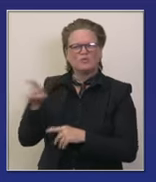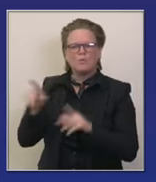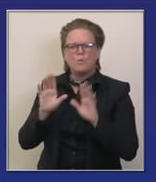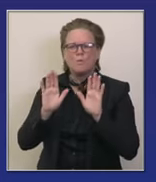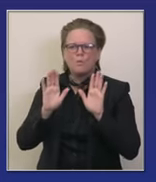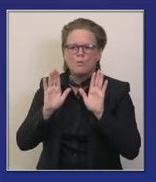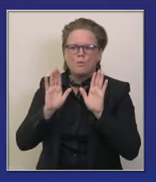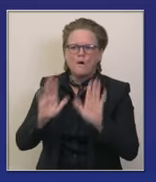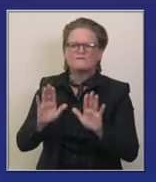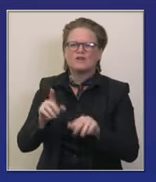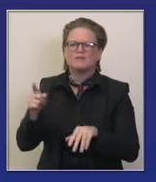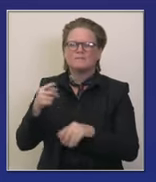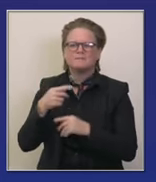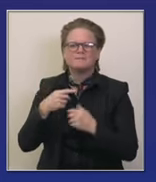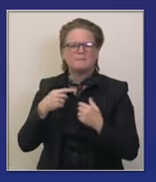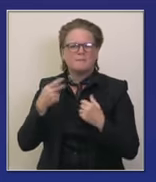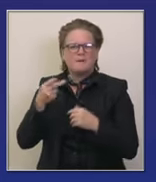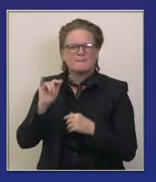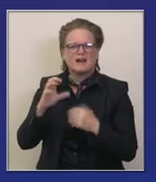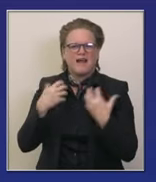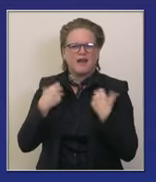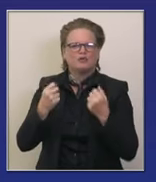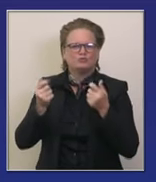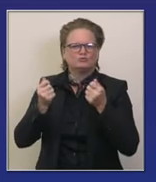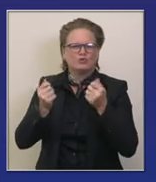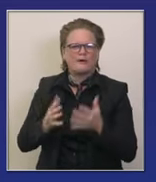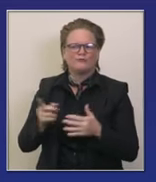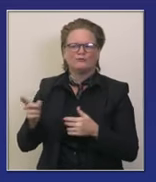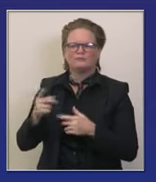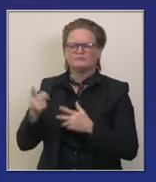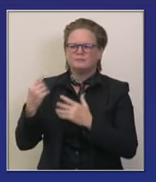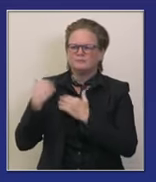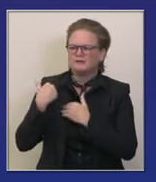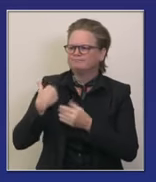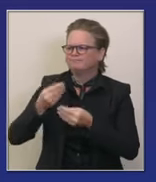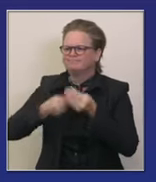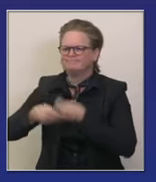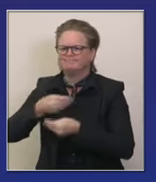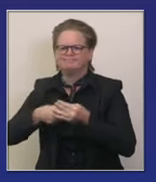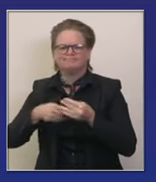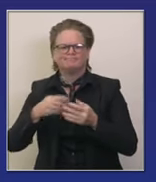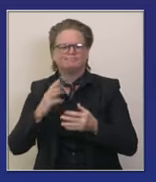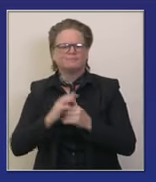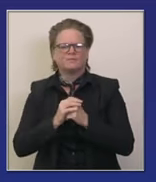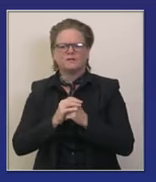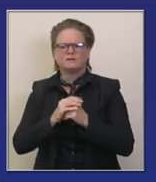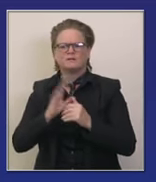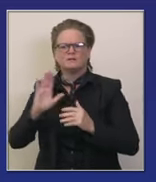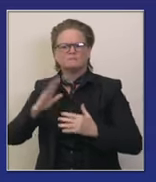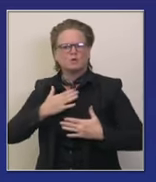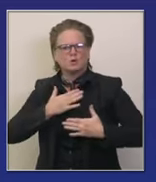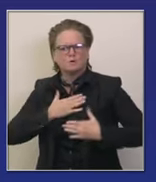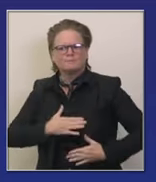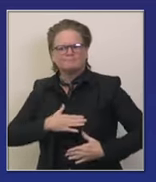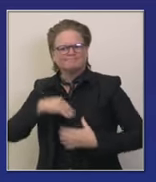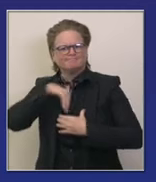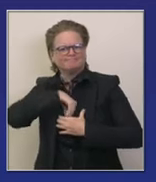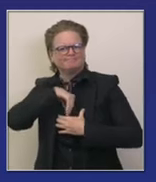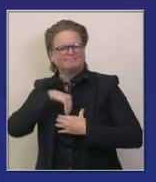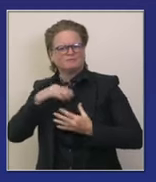most well-resourced, both financially and from a human capital perspective. And Tomas has been